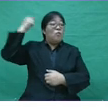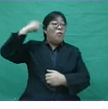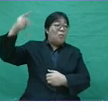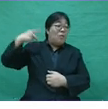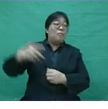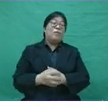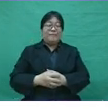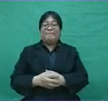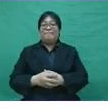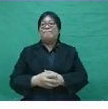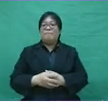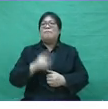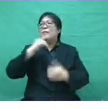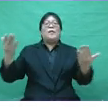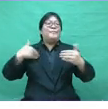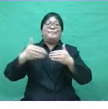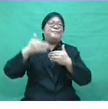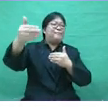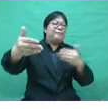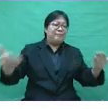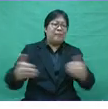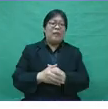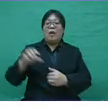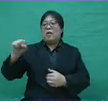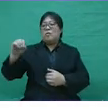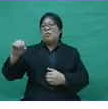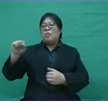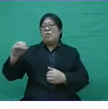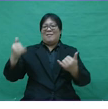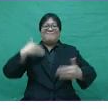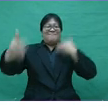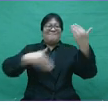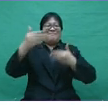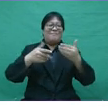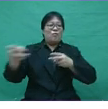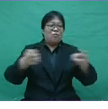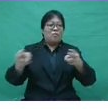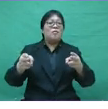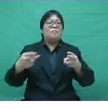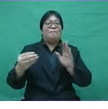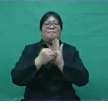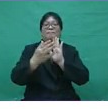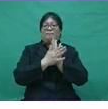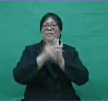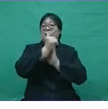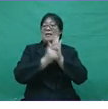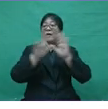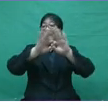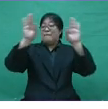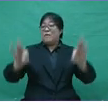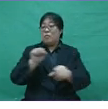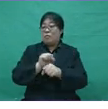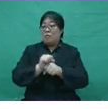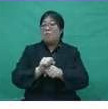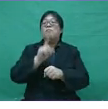nutshell, moving forward, SOXO is ramping up efforts to adapt legal frameworks to ensure coverage